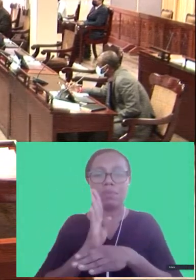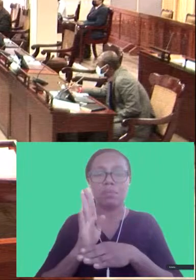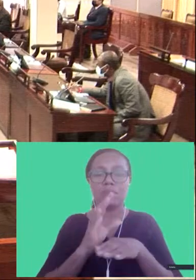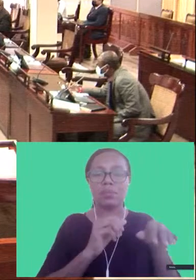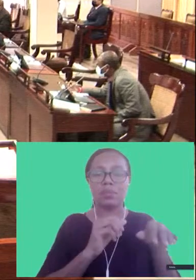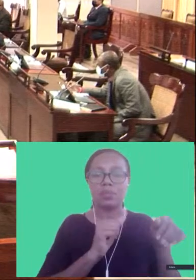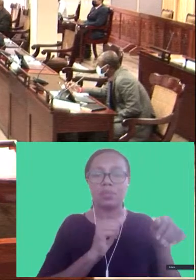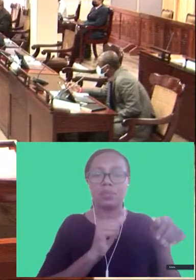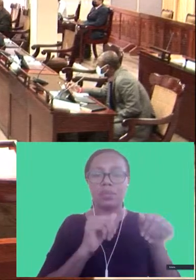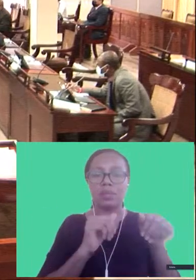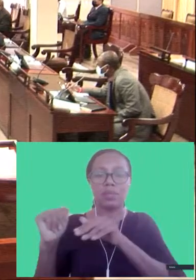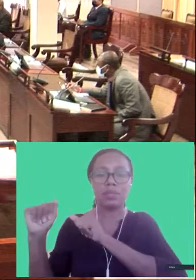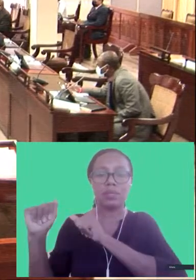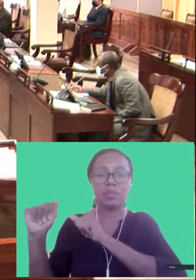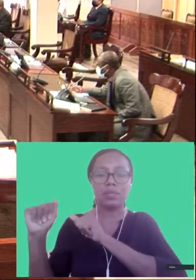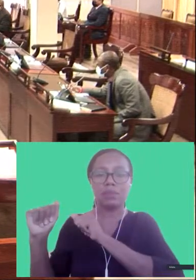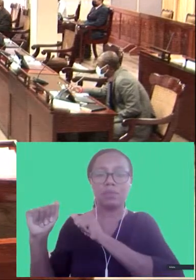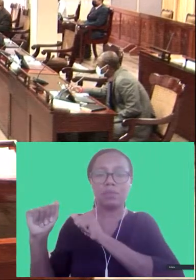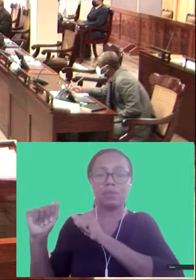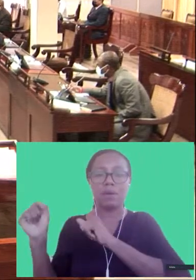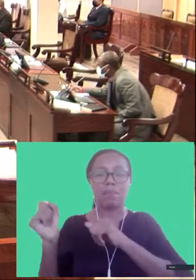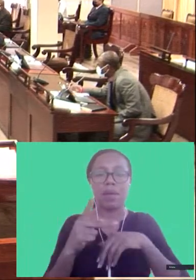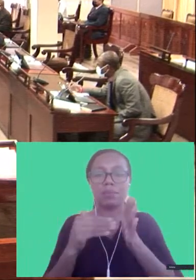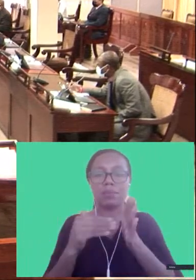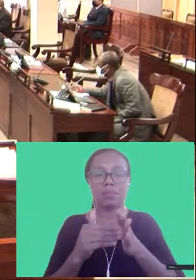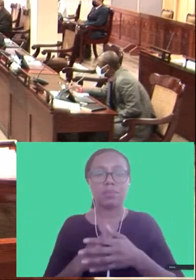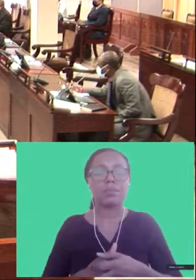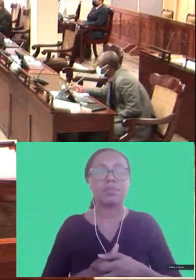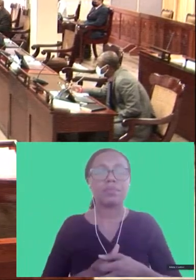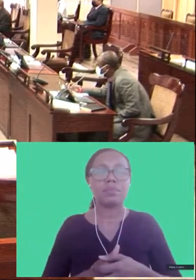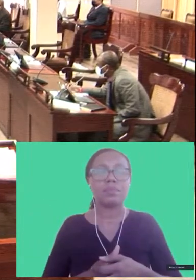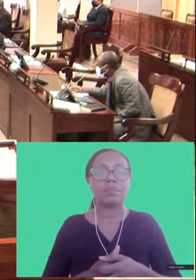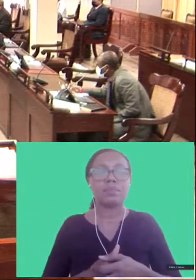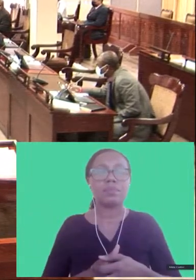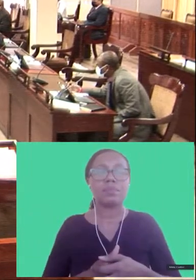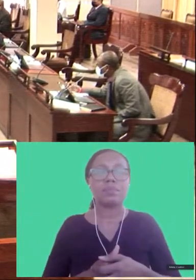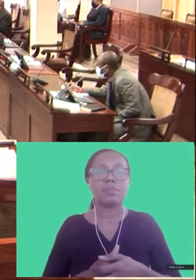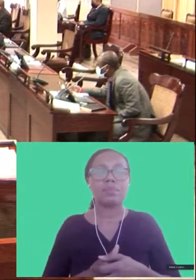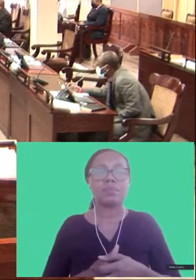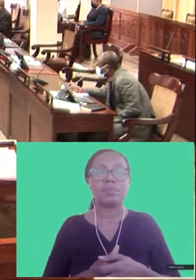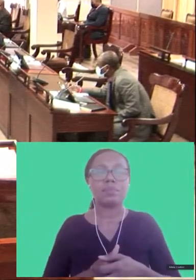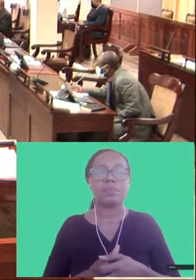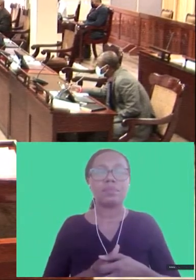You just left it on. Beg to move that we suspend today's sitting